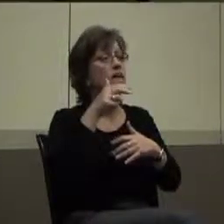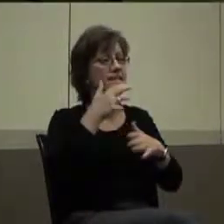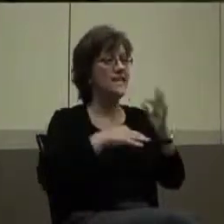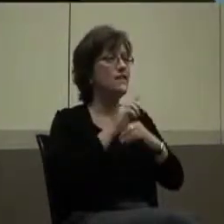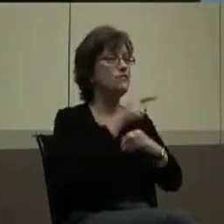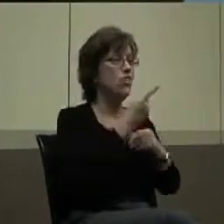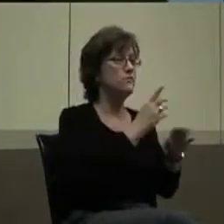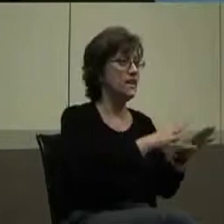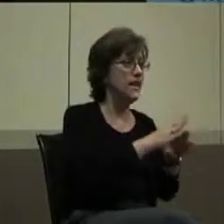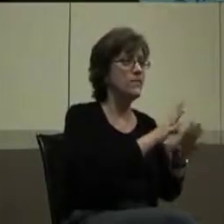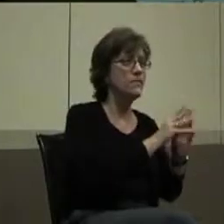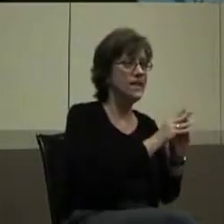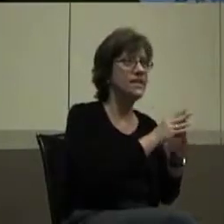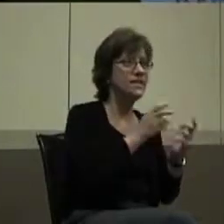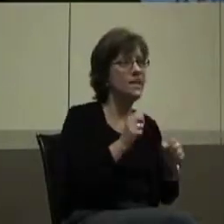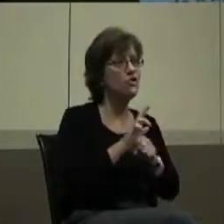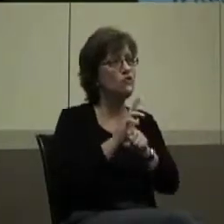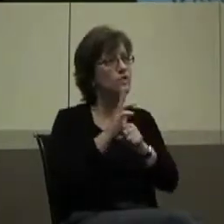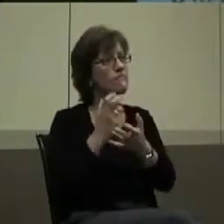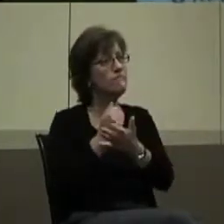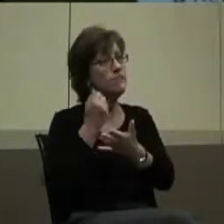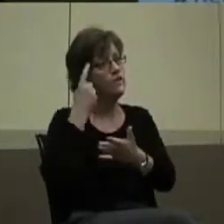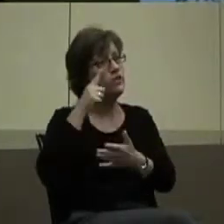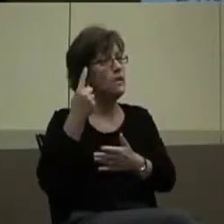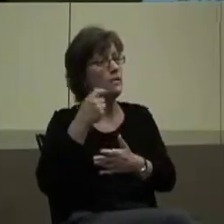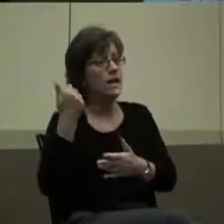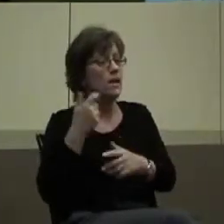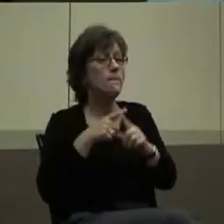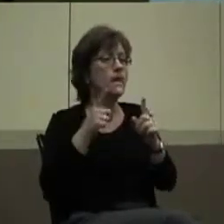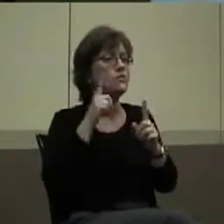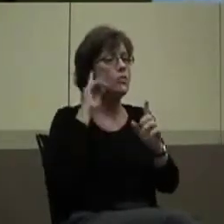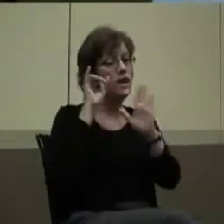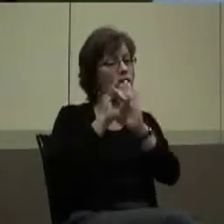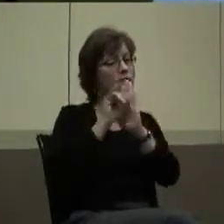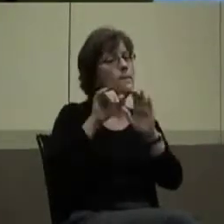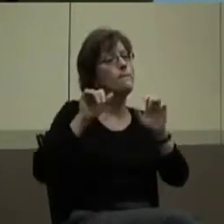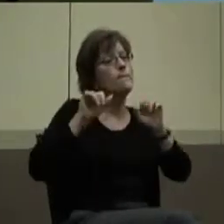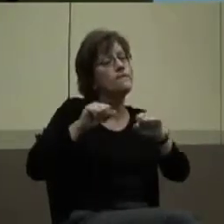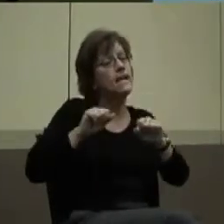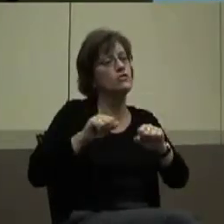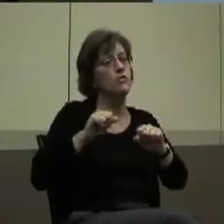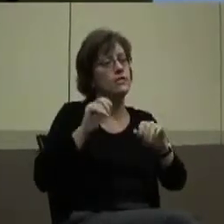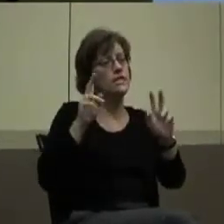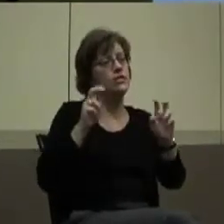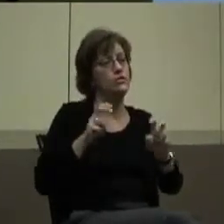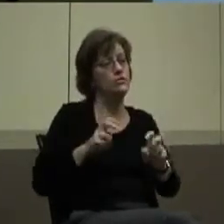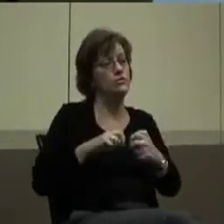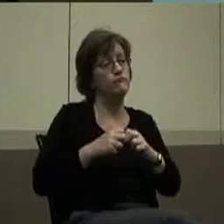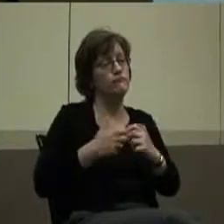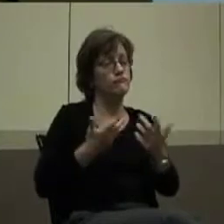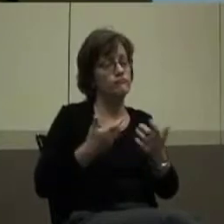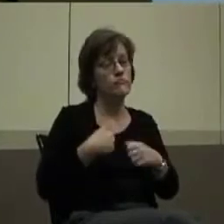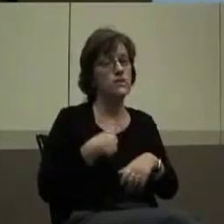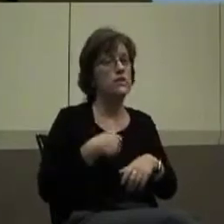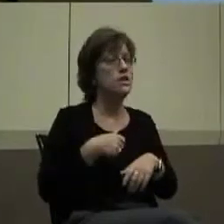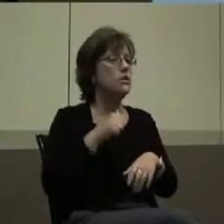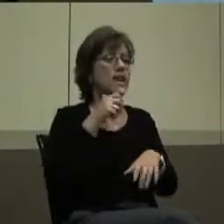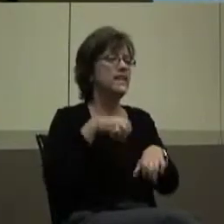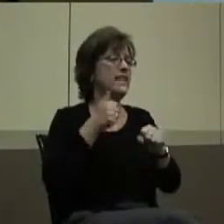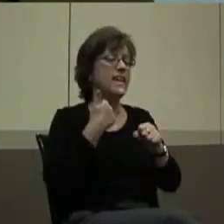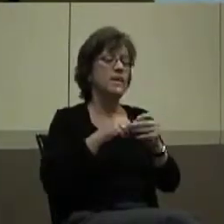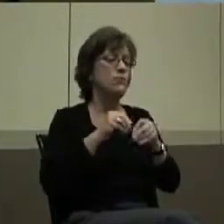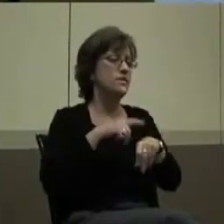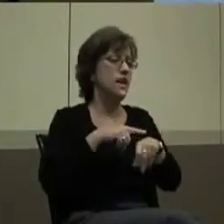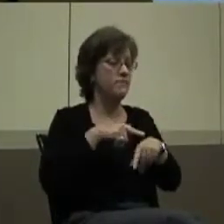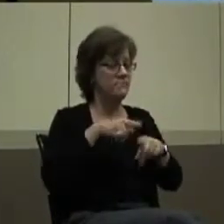behavior meetings, but it's basically, like I said, to just identify potential issues. We're not going to spend any more time on this because I'm going to let you go on